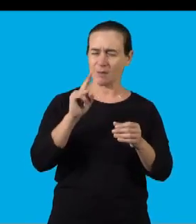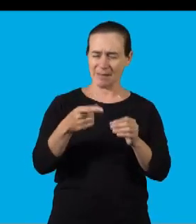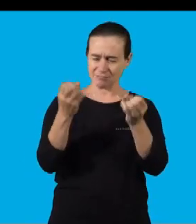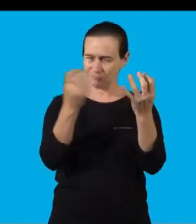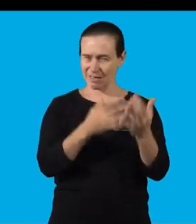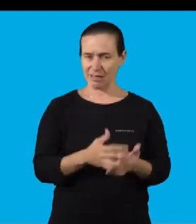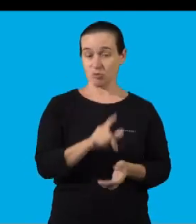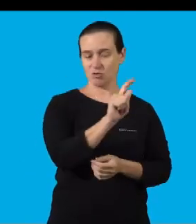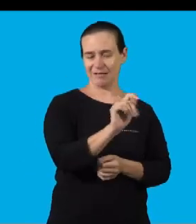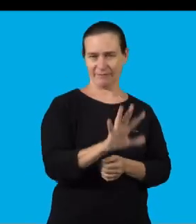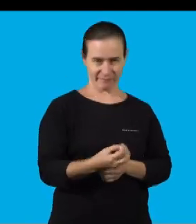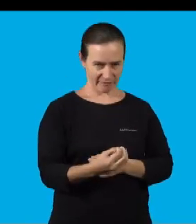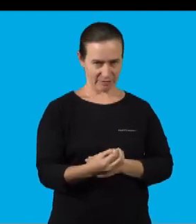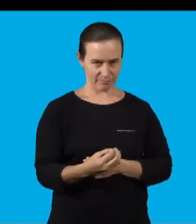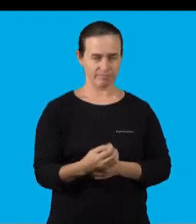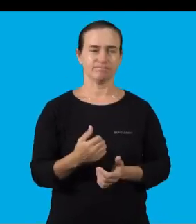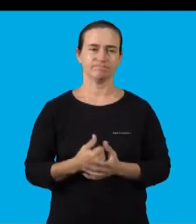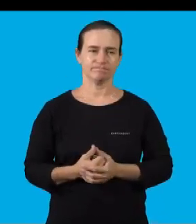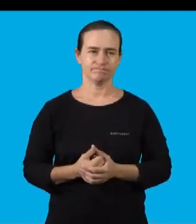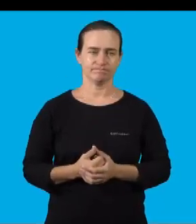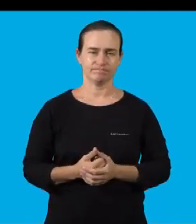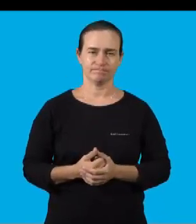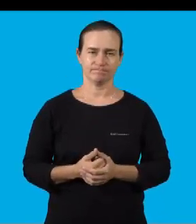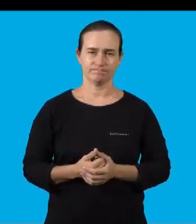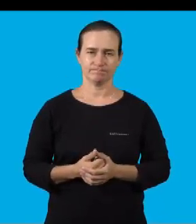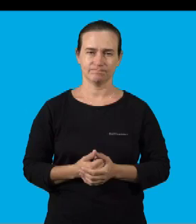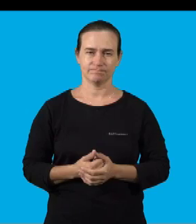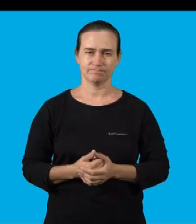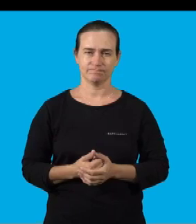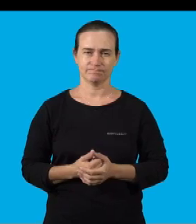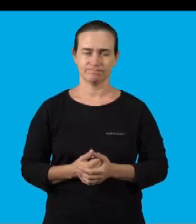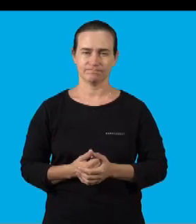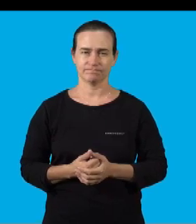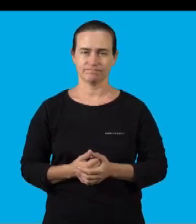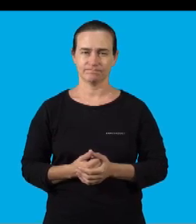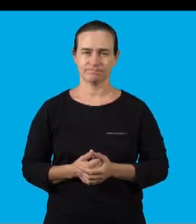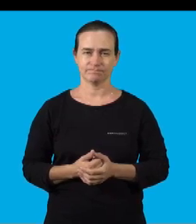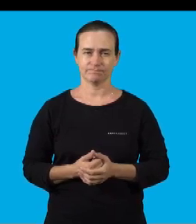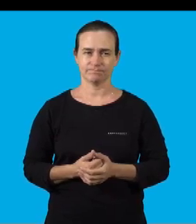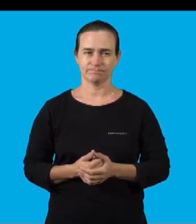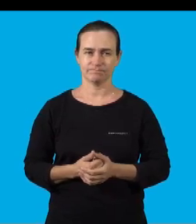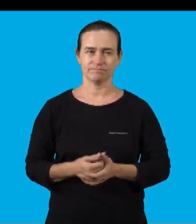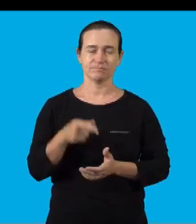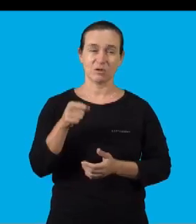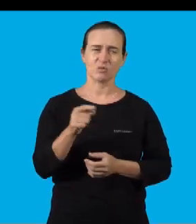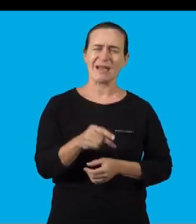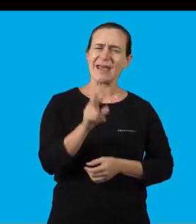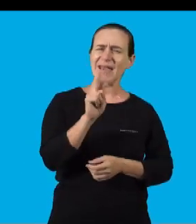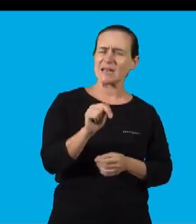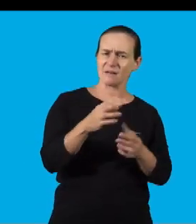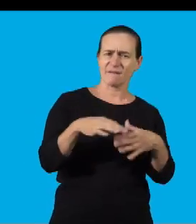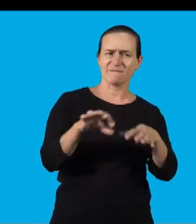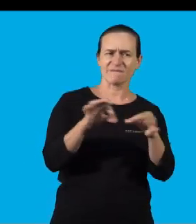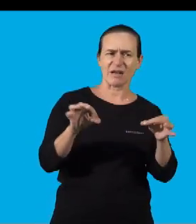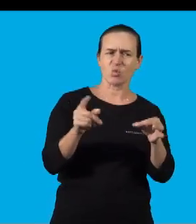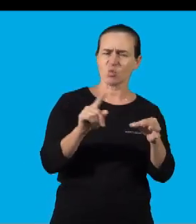50th term. That is term 50. So now we know that we are given the value for n